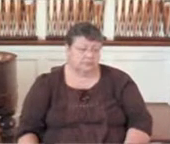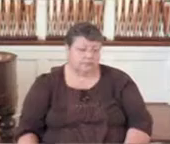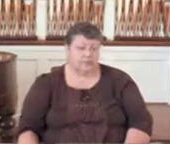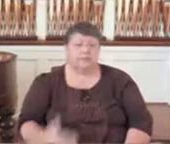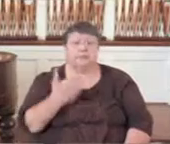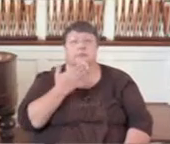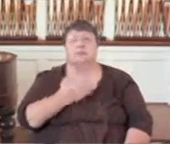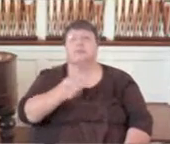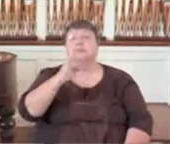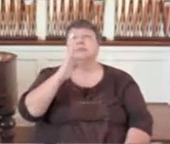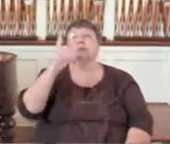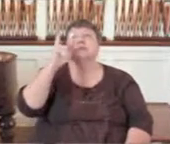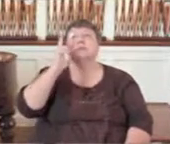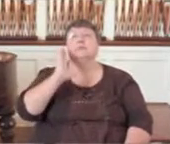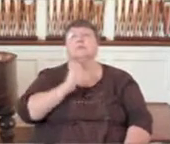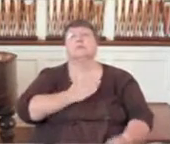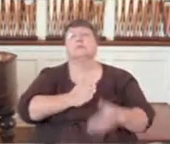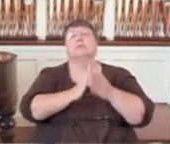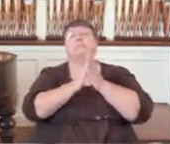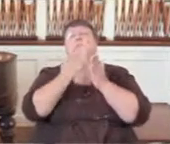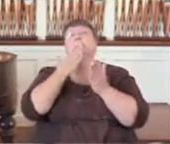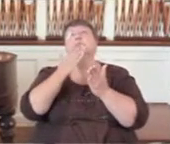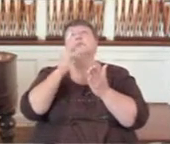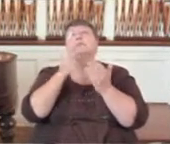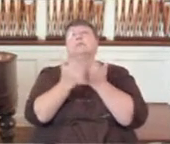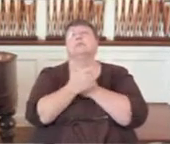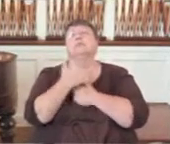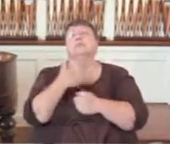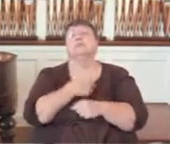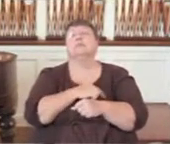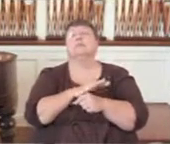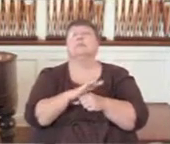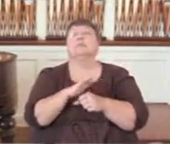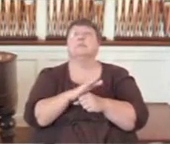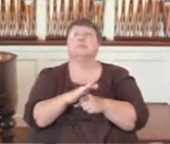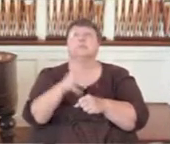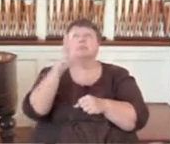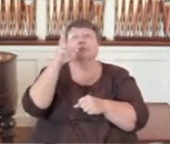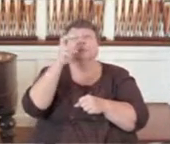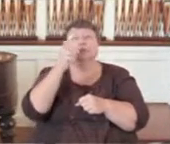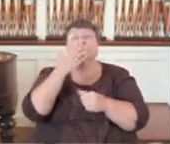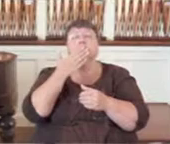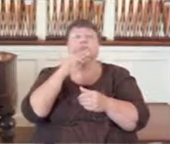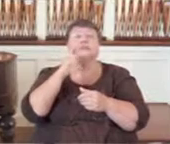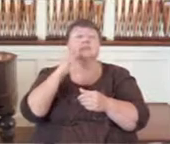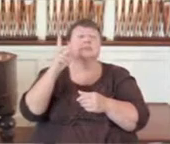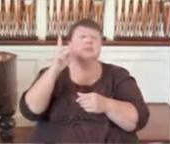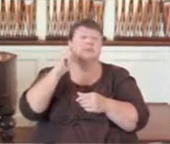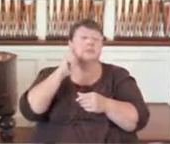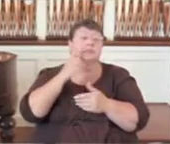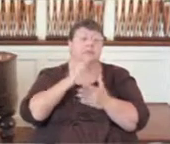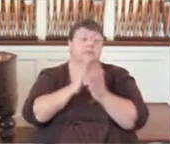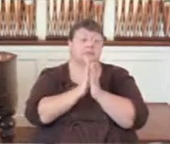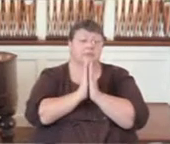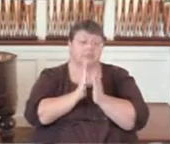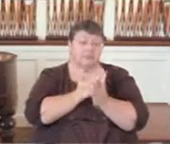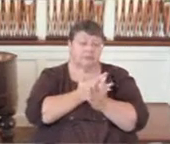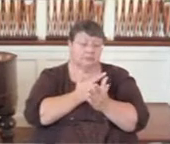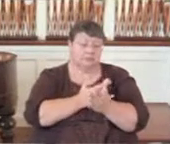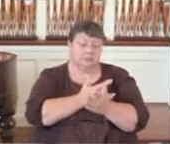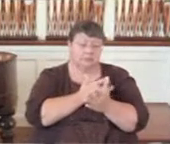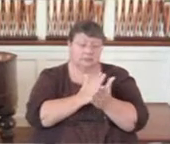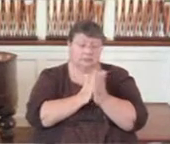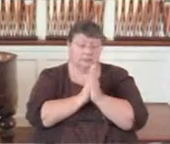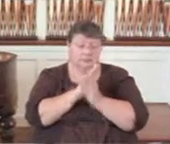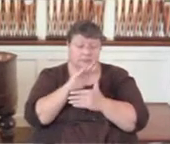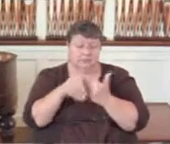Thank you, God, for hearing our prayers. Thank you for loving us enough to listen. And thank you for hearing the prayers even of our hearts. We ask them